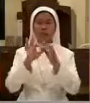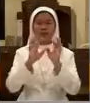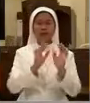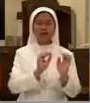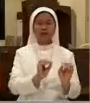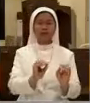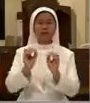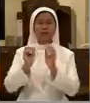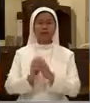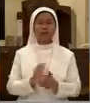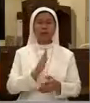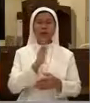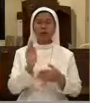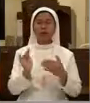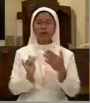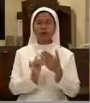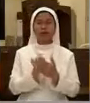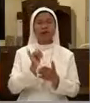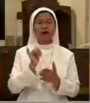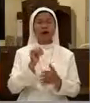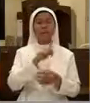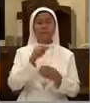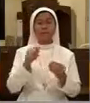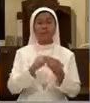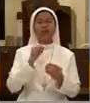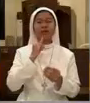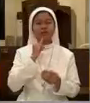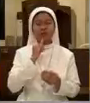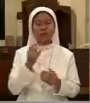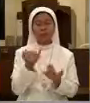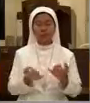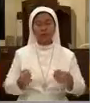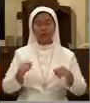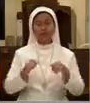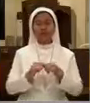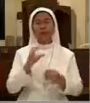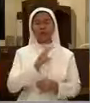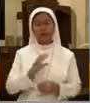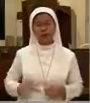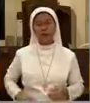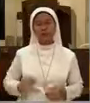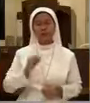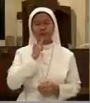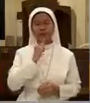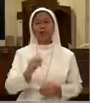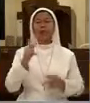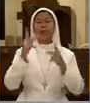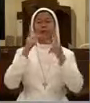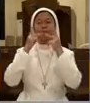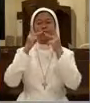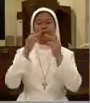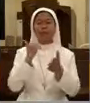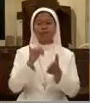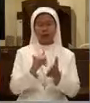that matters is that Christ is being proclaimed. That is what brings me